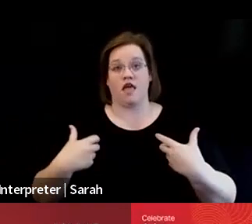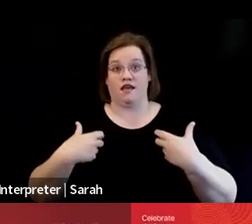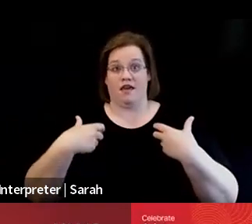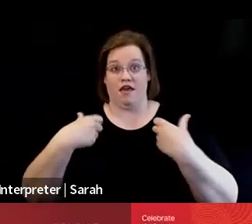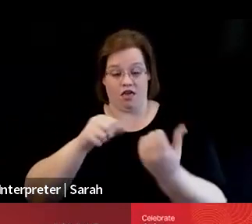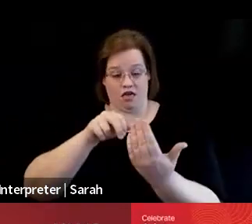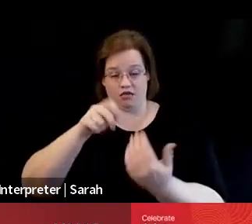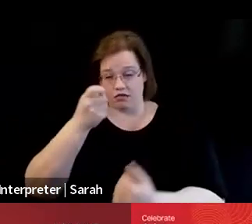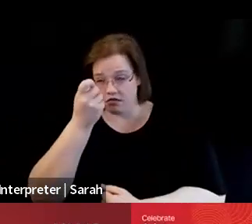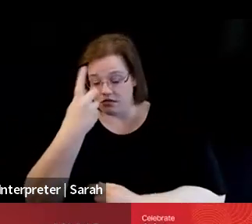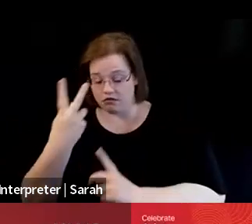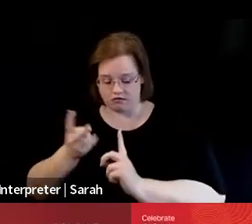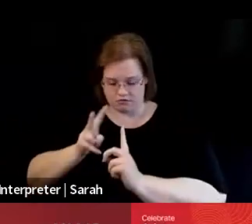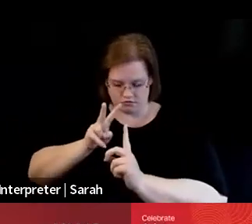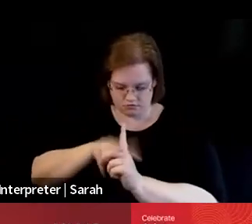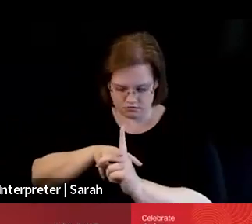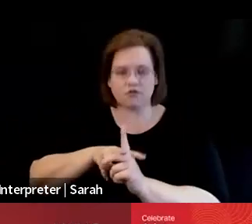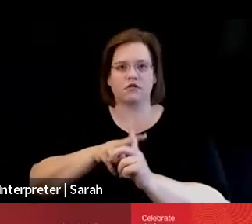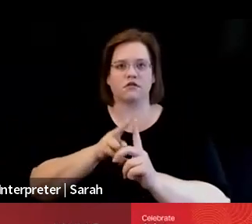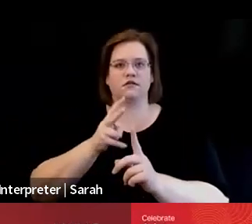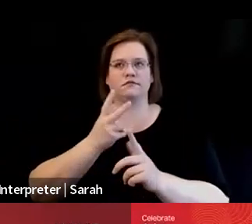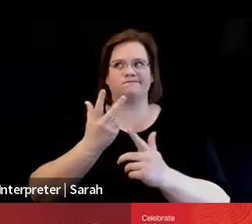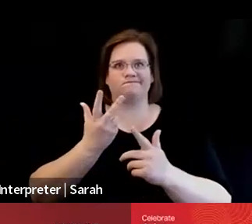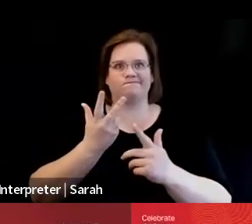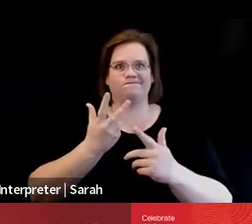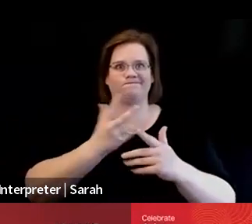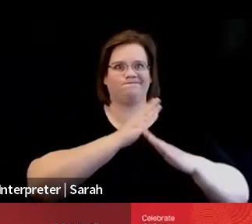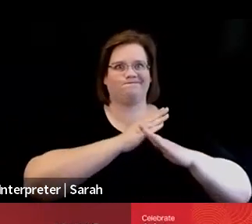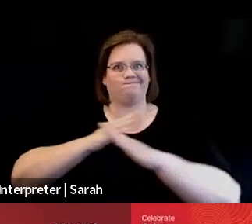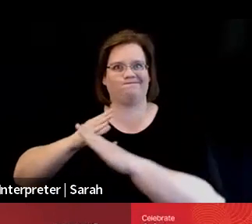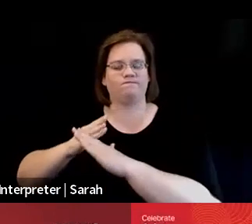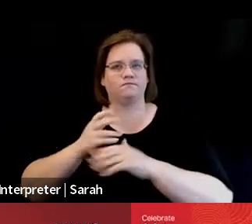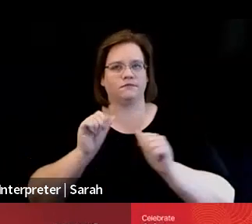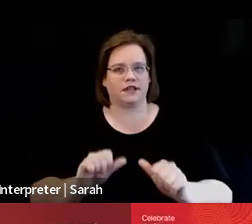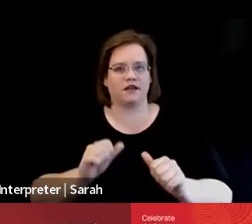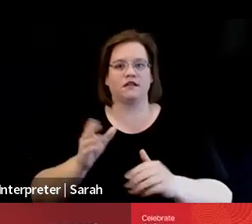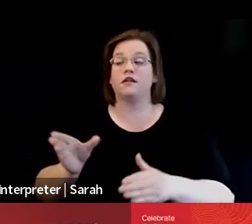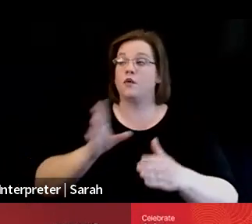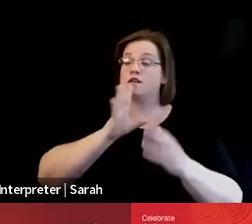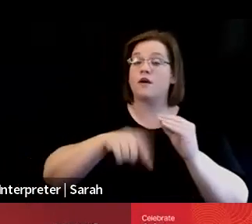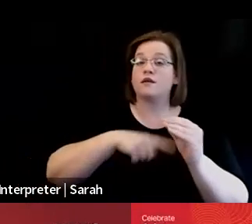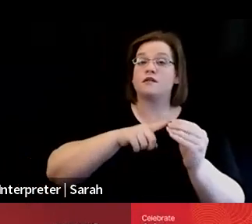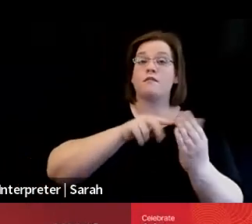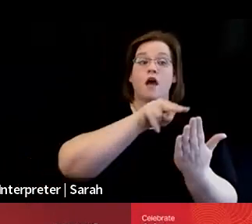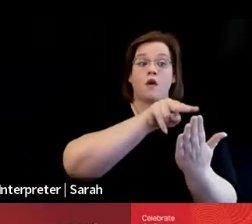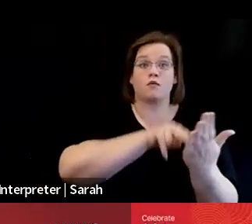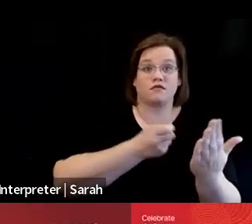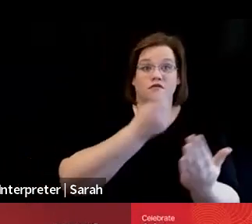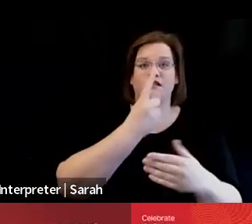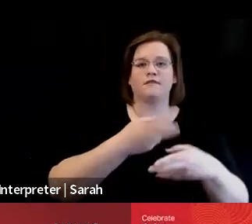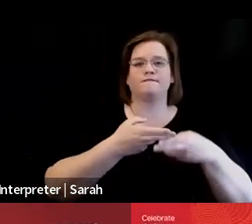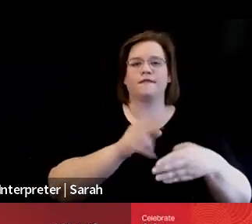could get in the way of that. Absolutely. So now we're talking about functional literacy, and we've also introduced the topic